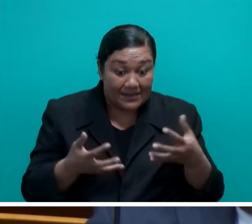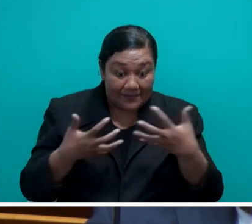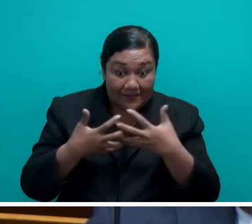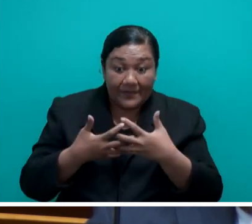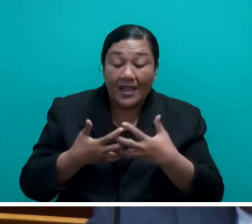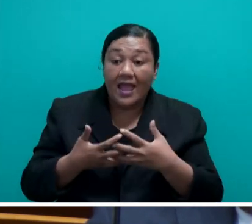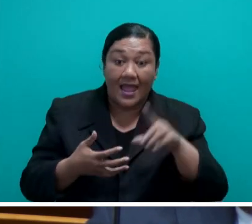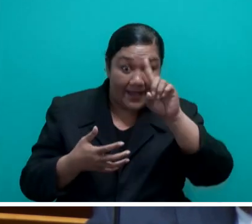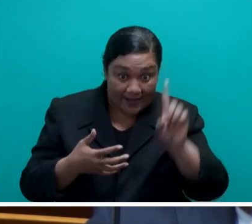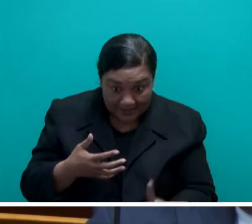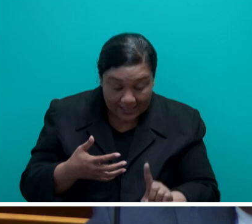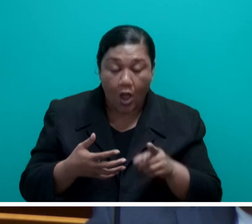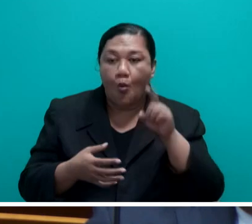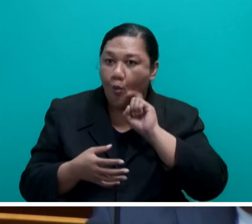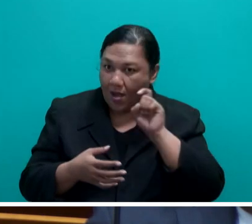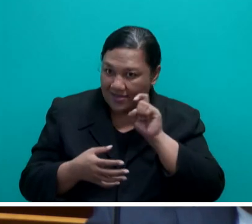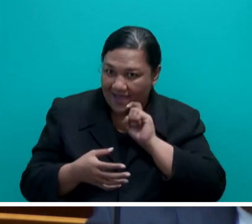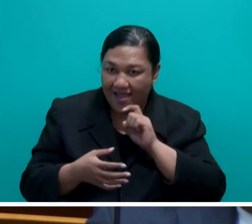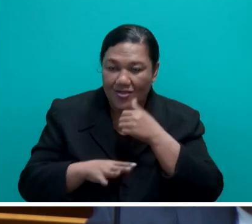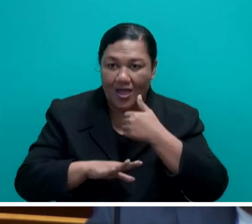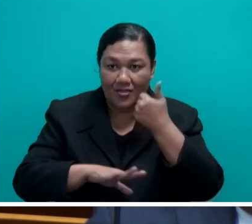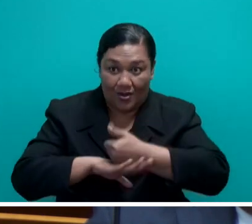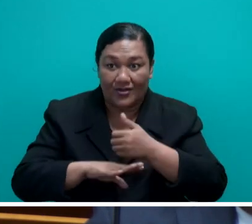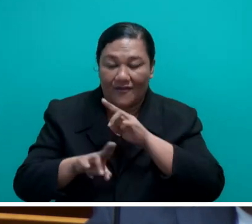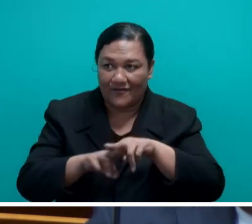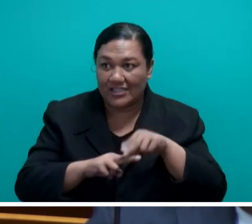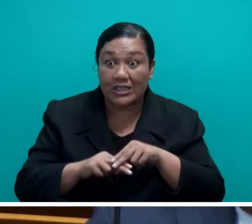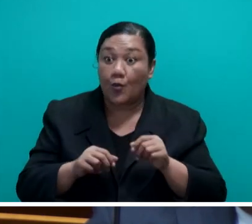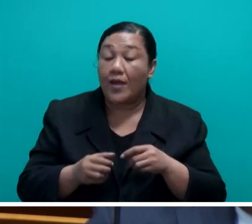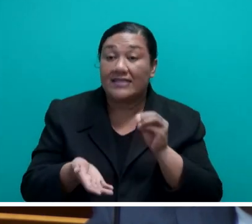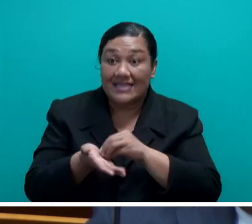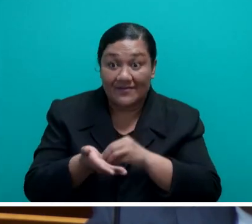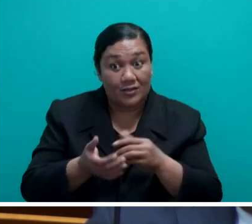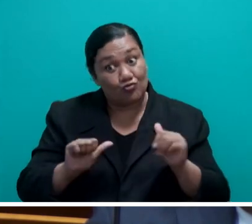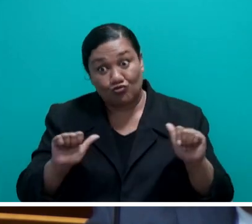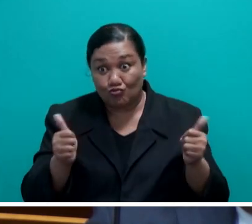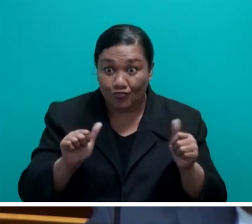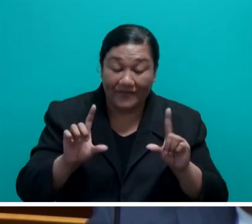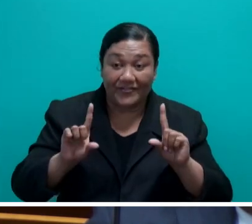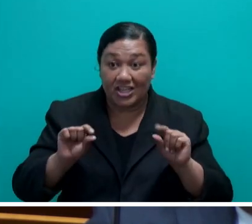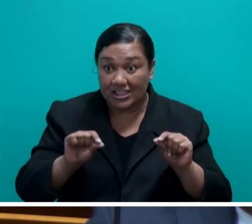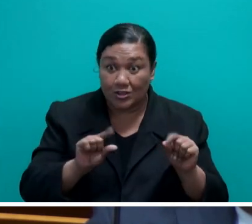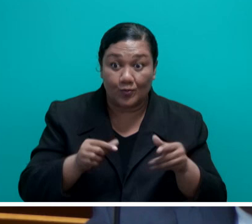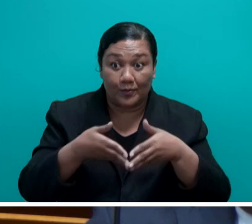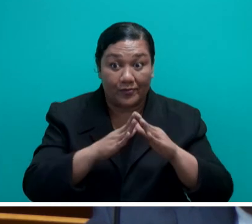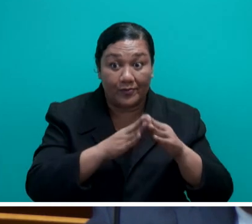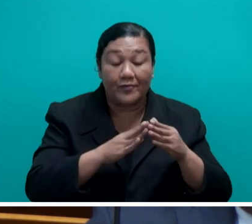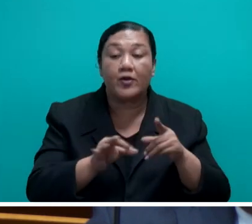and Water Authority of Fiji. Once civil works are completed, EFL are to peg and provide